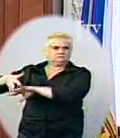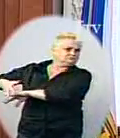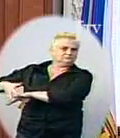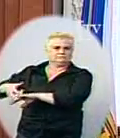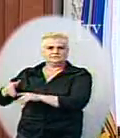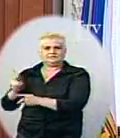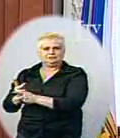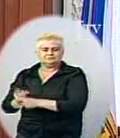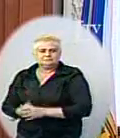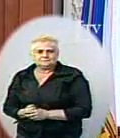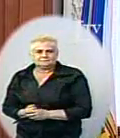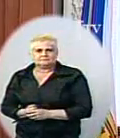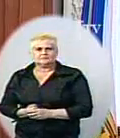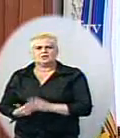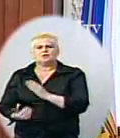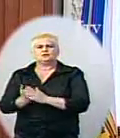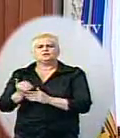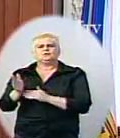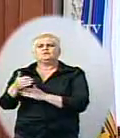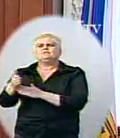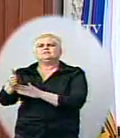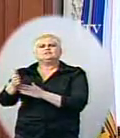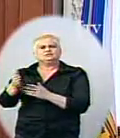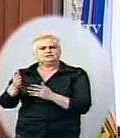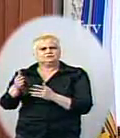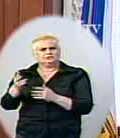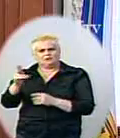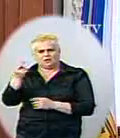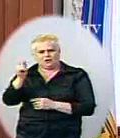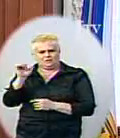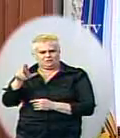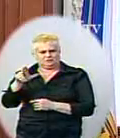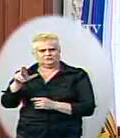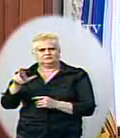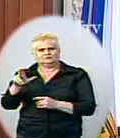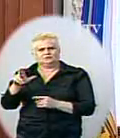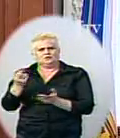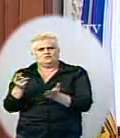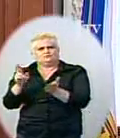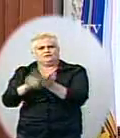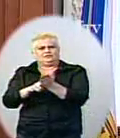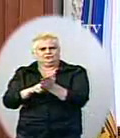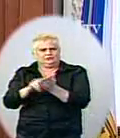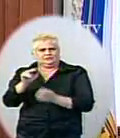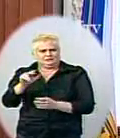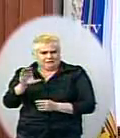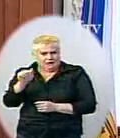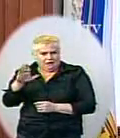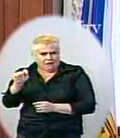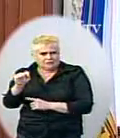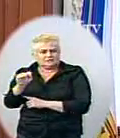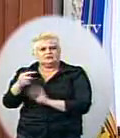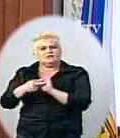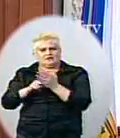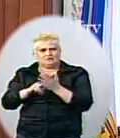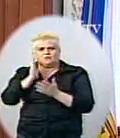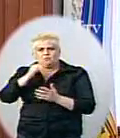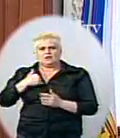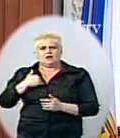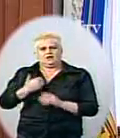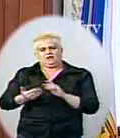The new Fish Harvesters Registration and Certification Act will allow for the establishment of an industry-run